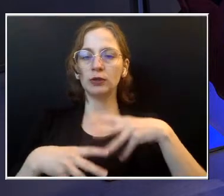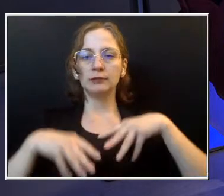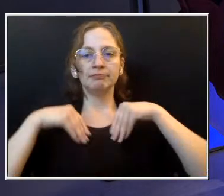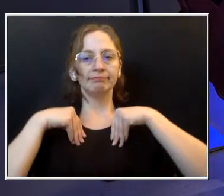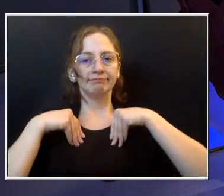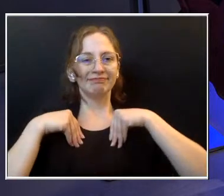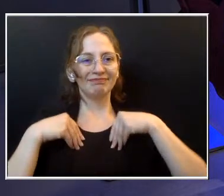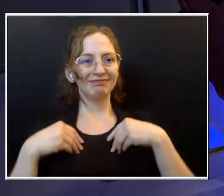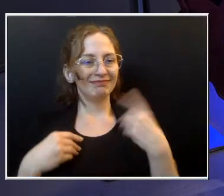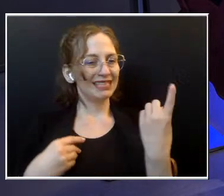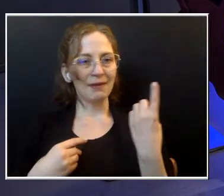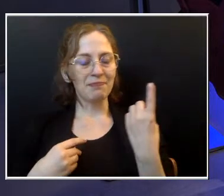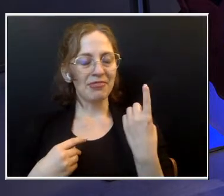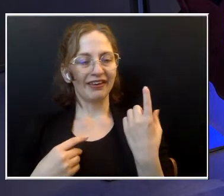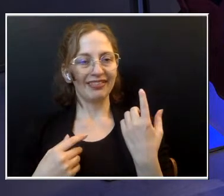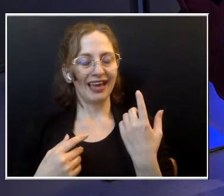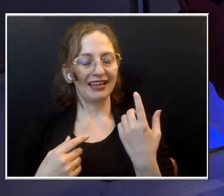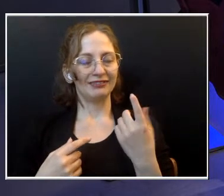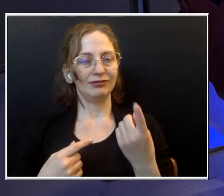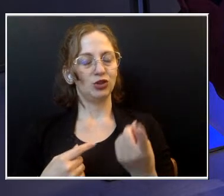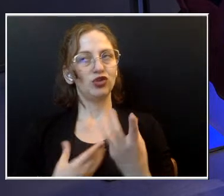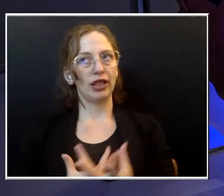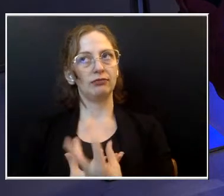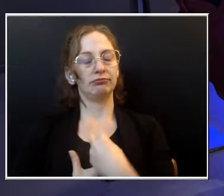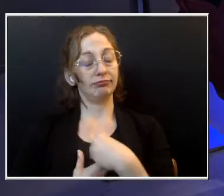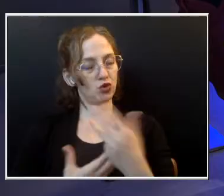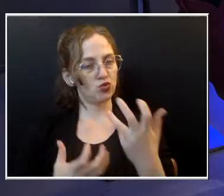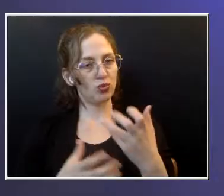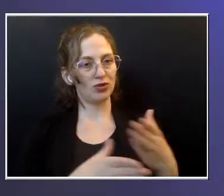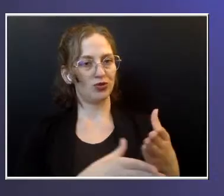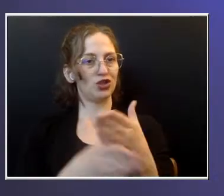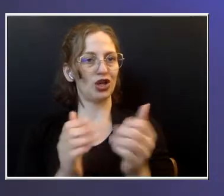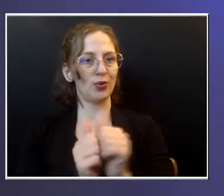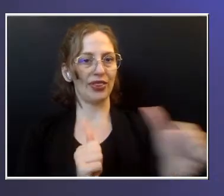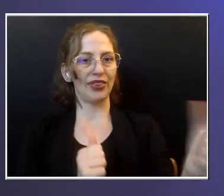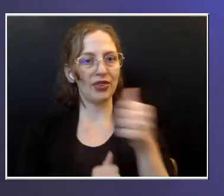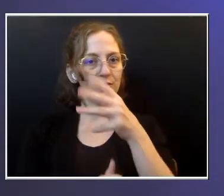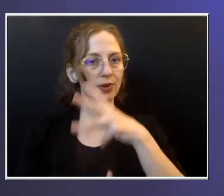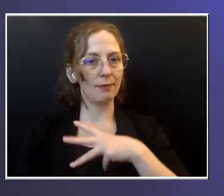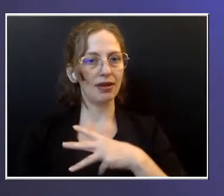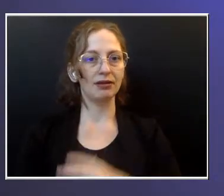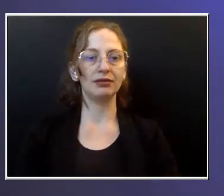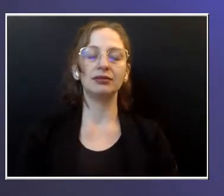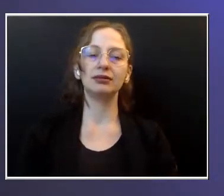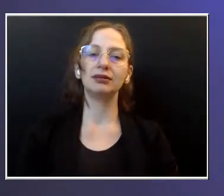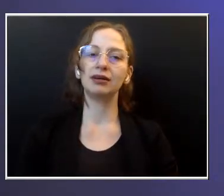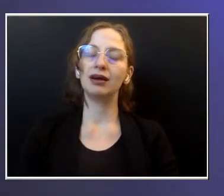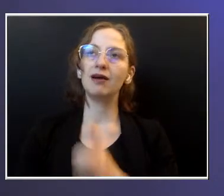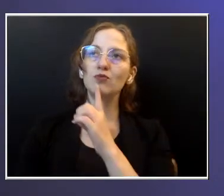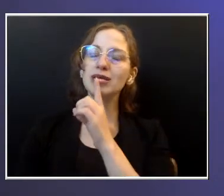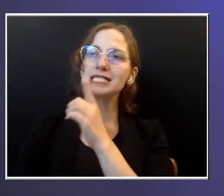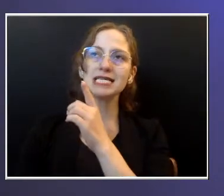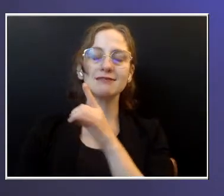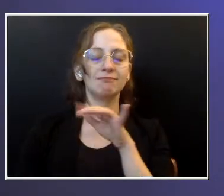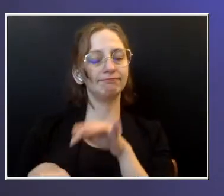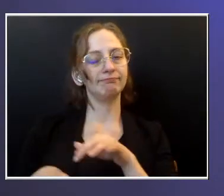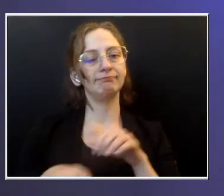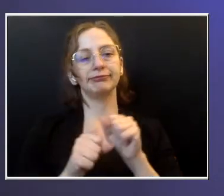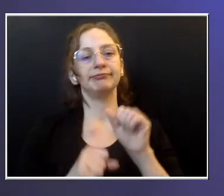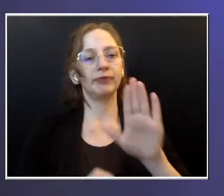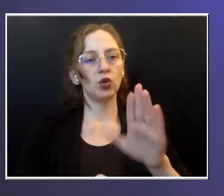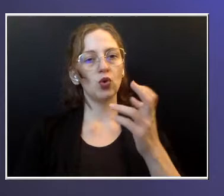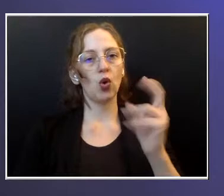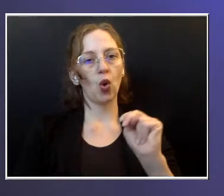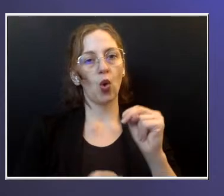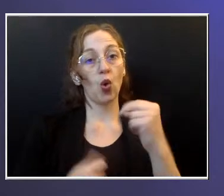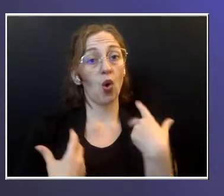future that you want to share? I think just embracing your own confidence and sharing your story and encouraging